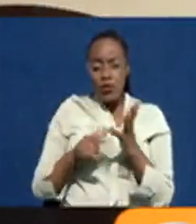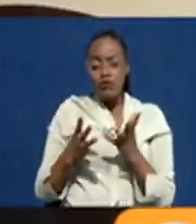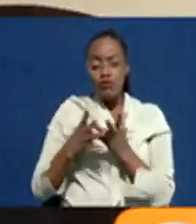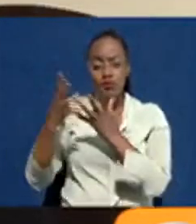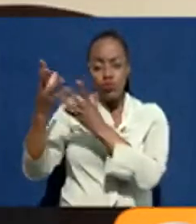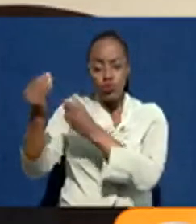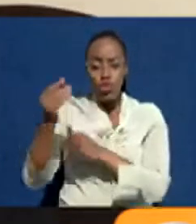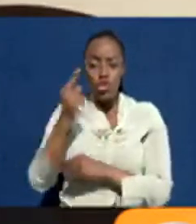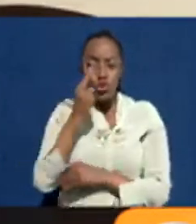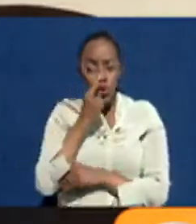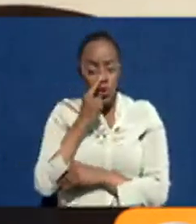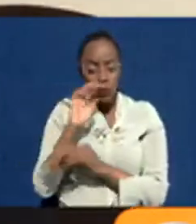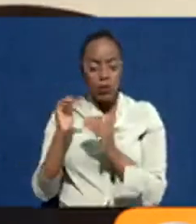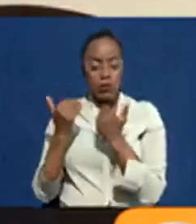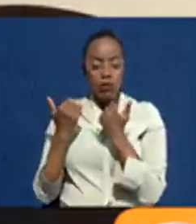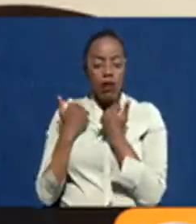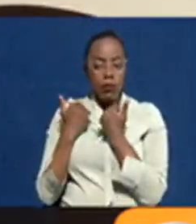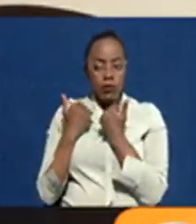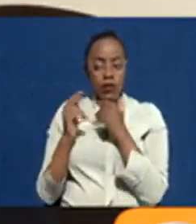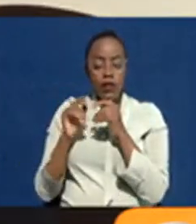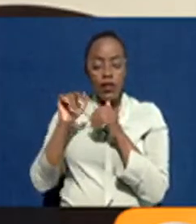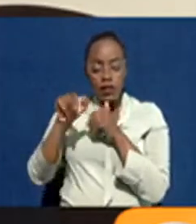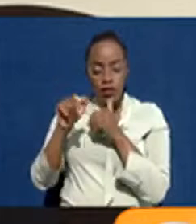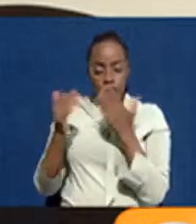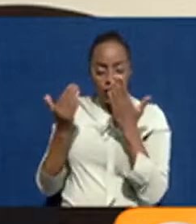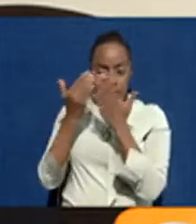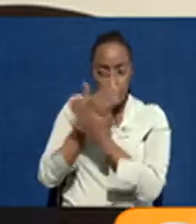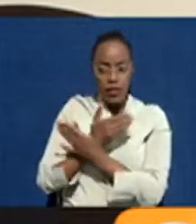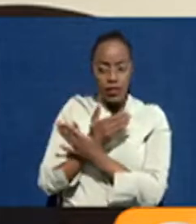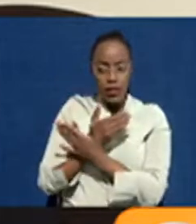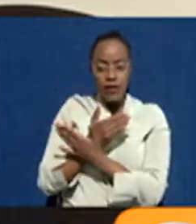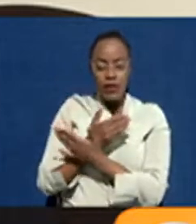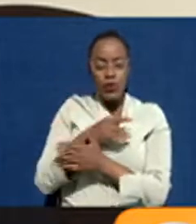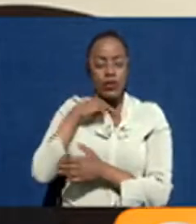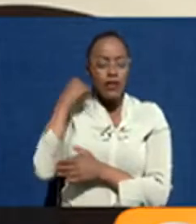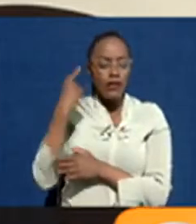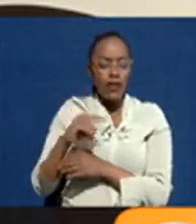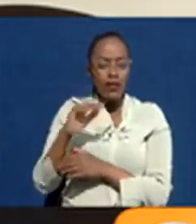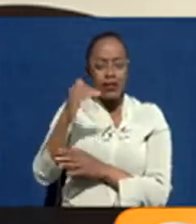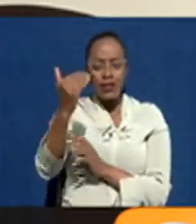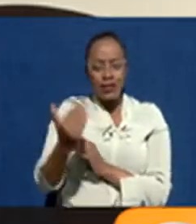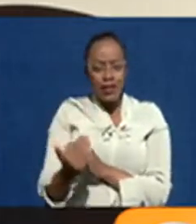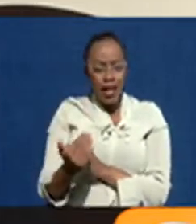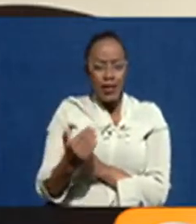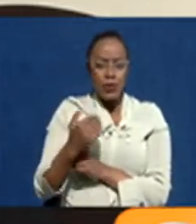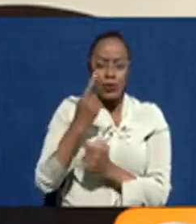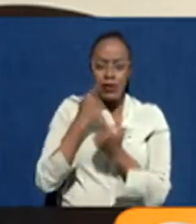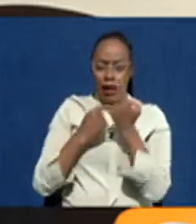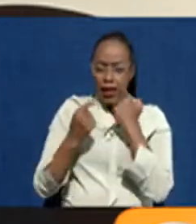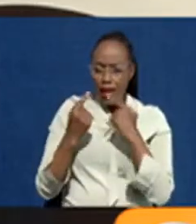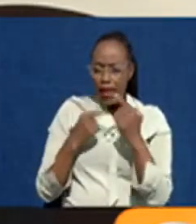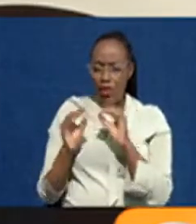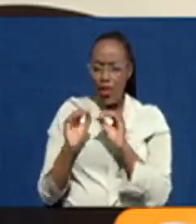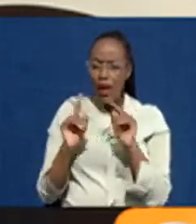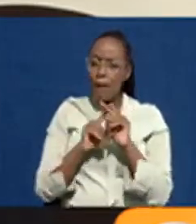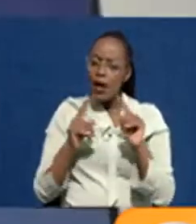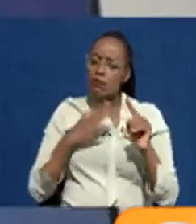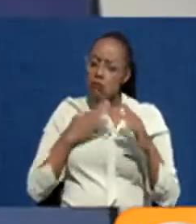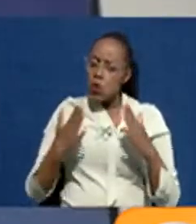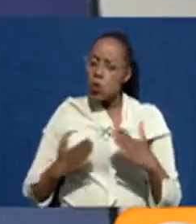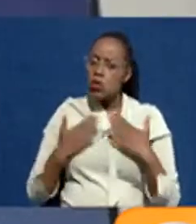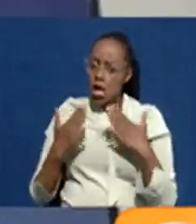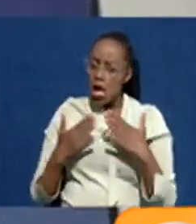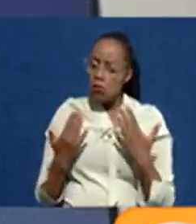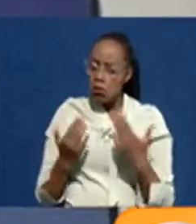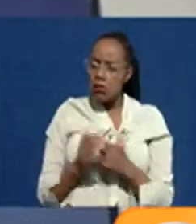home, slept. That night was a bit funny. The child was not irritable, and I was happy.